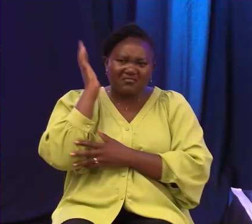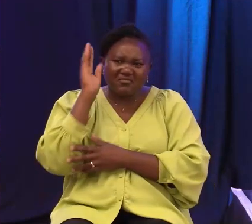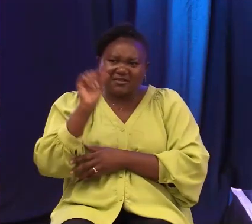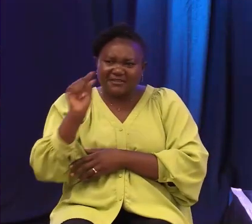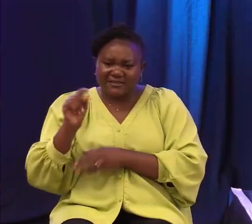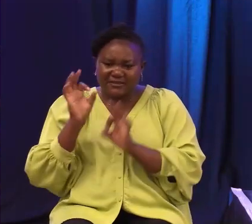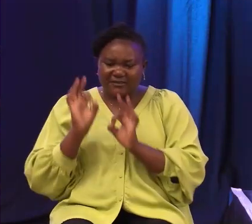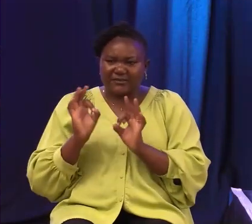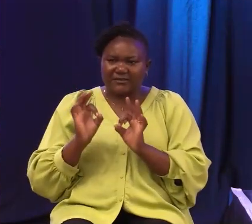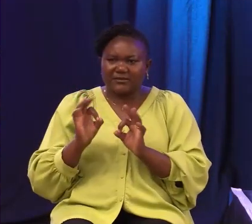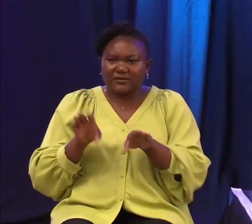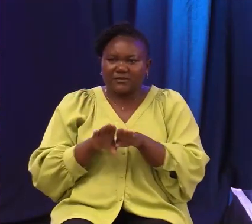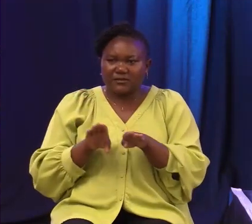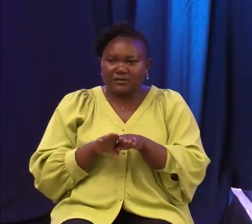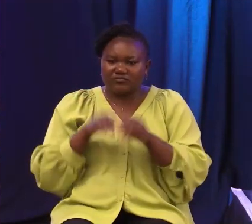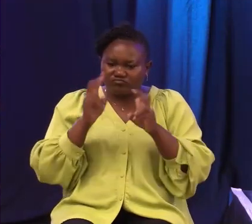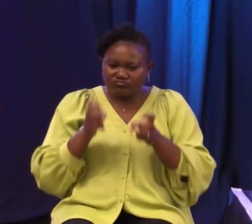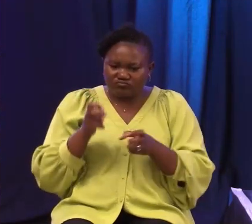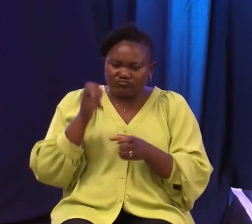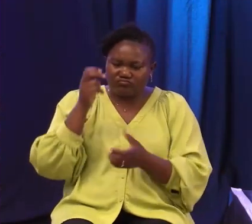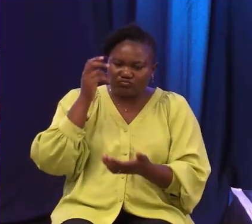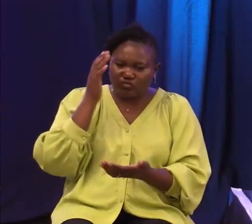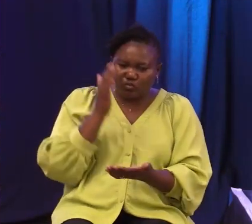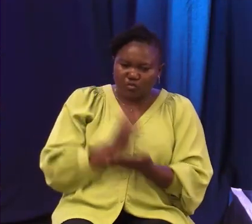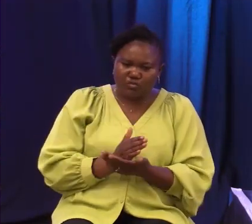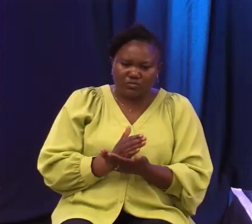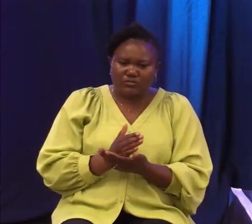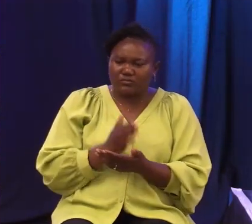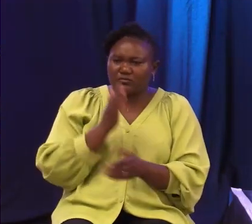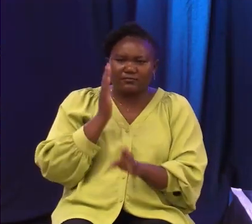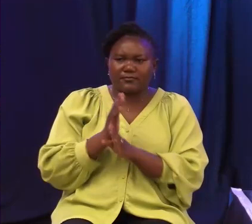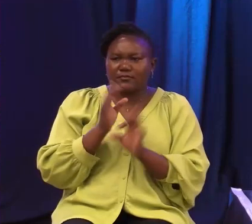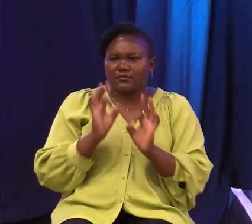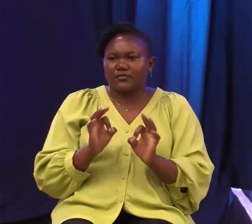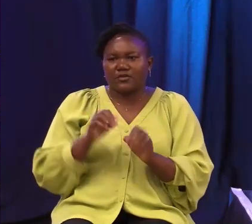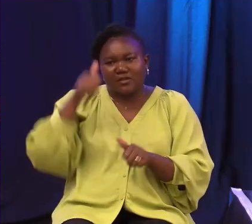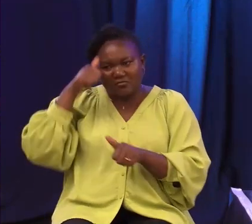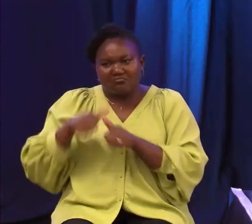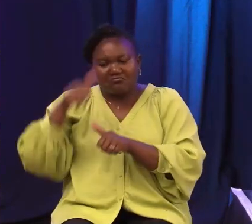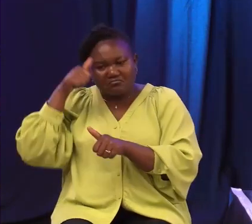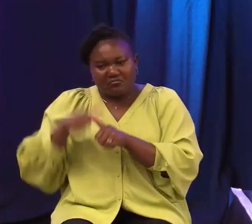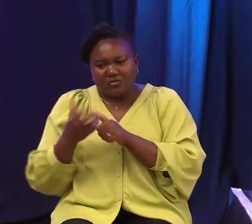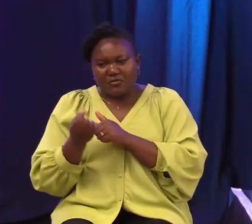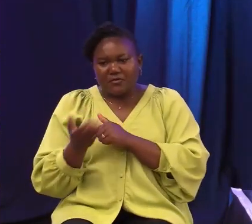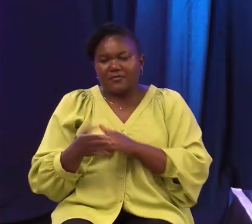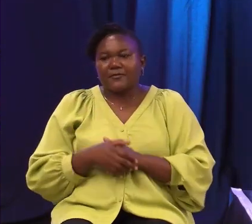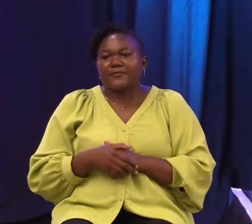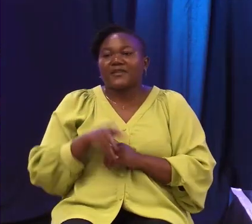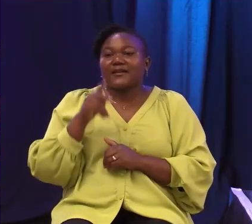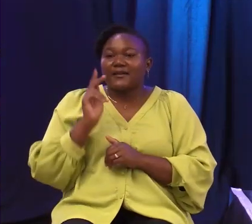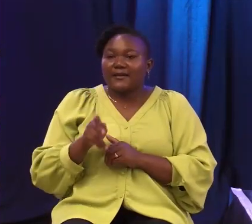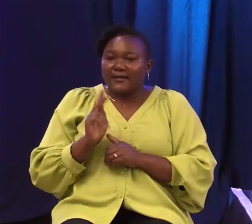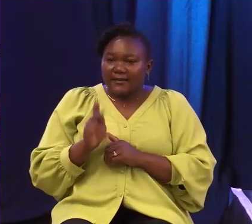have made this event truly inspiring and memorable, as I'm sure. And